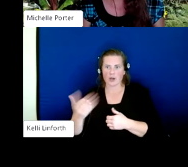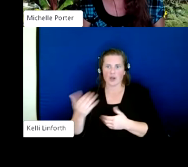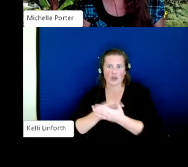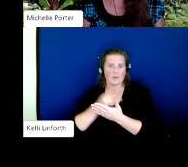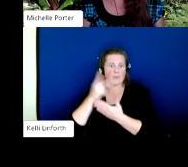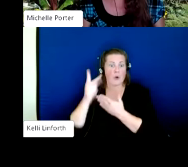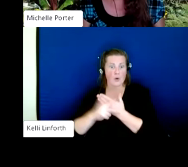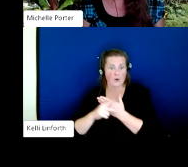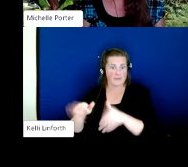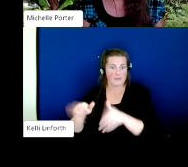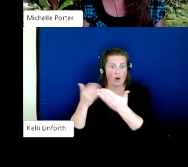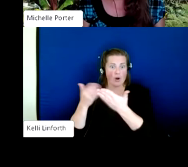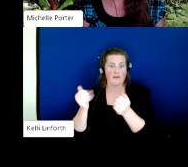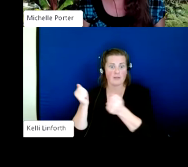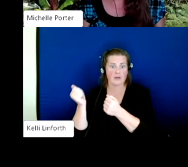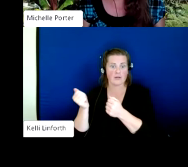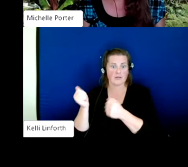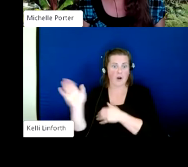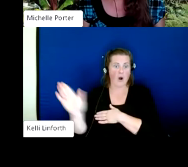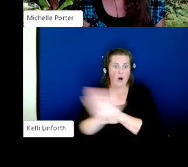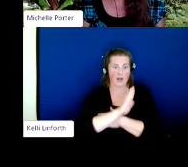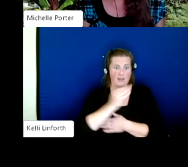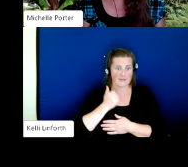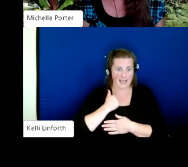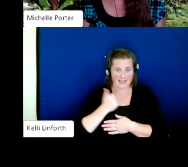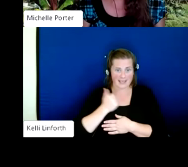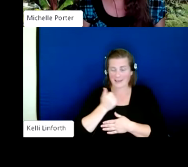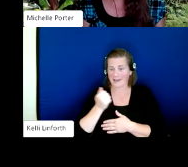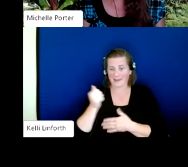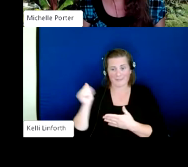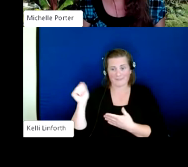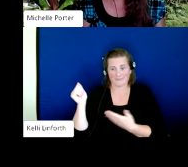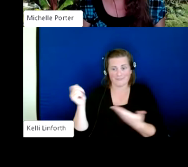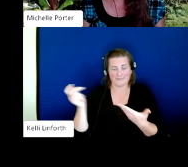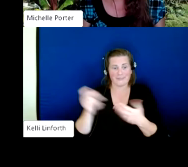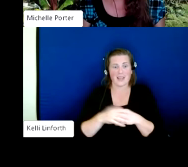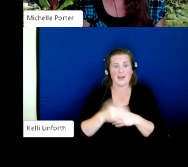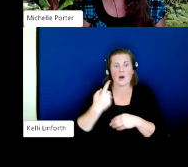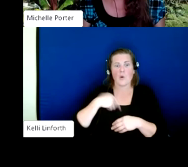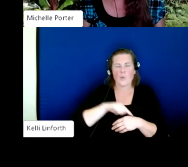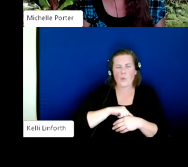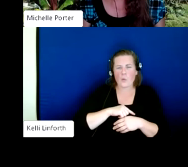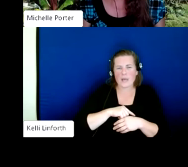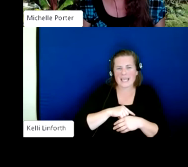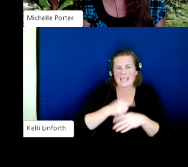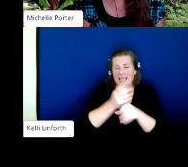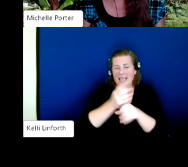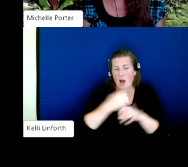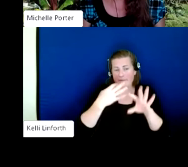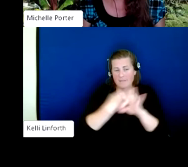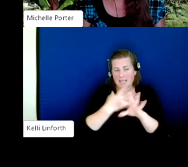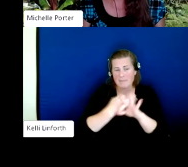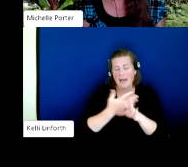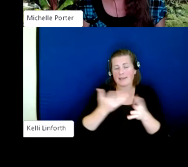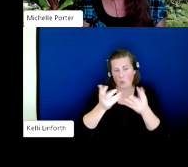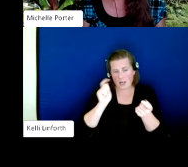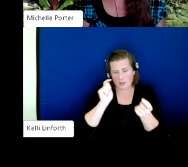offer everywhere, we do feel like we want to make some modification based on the feedback that we've